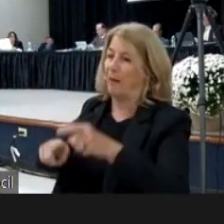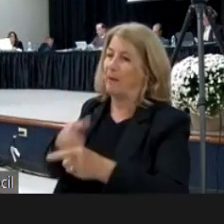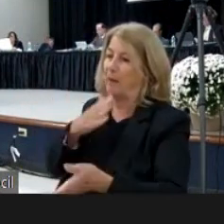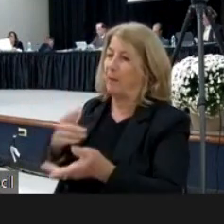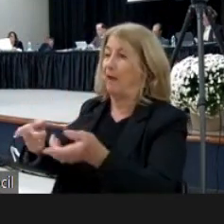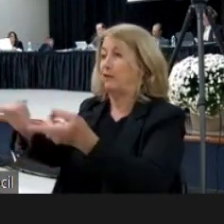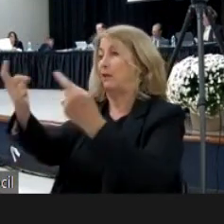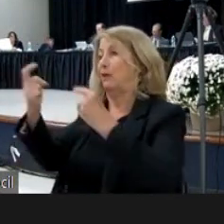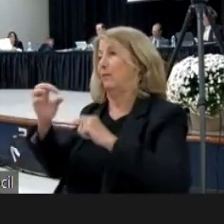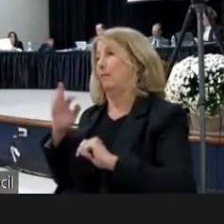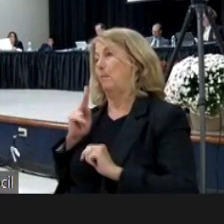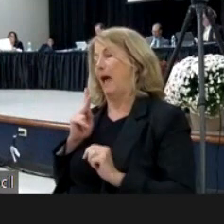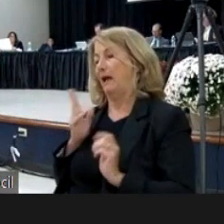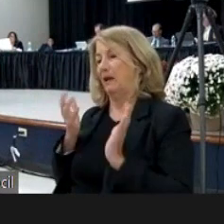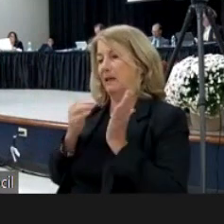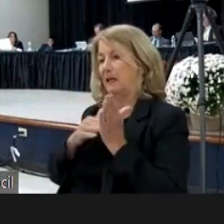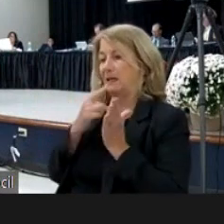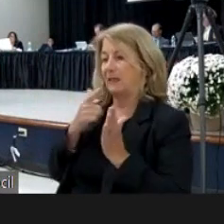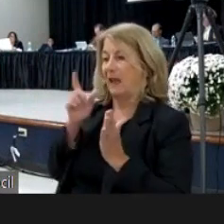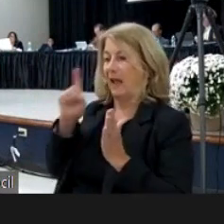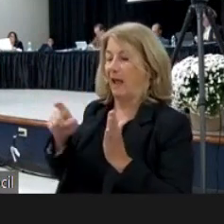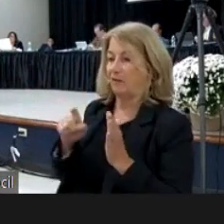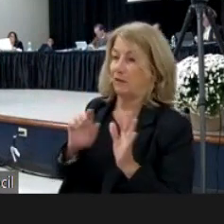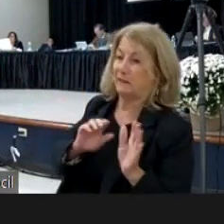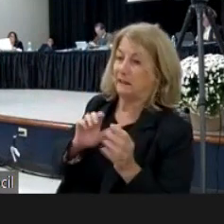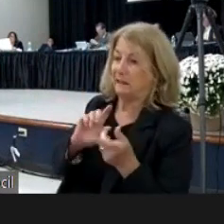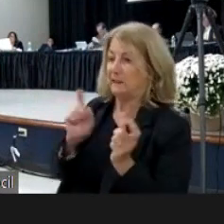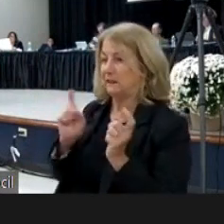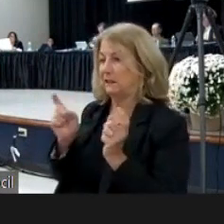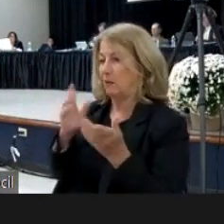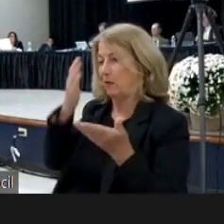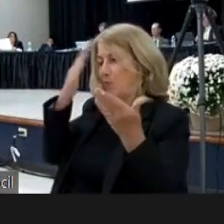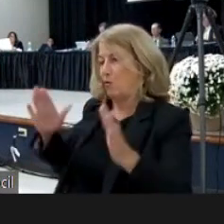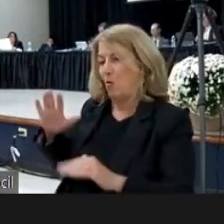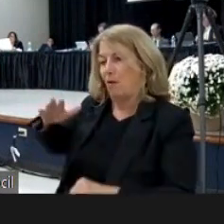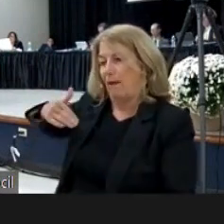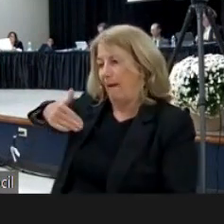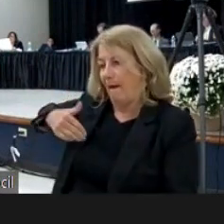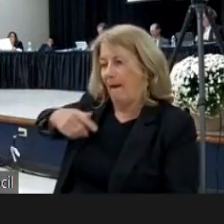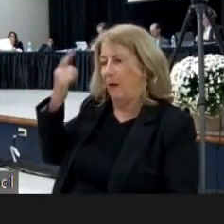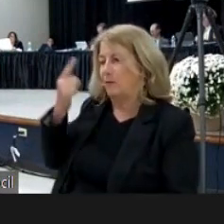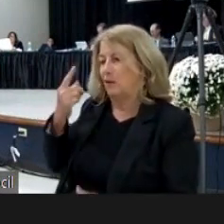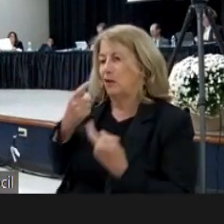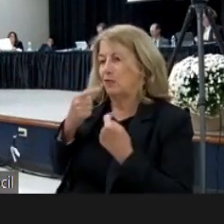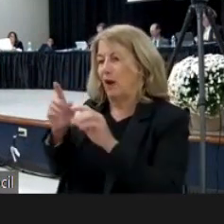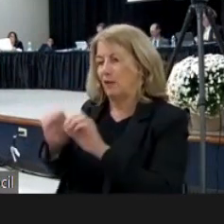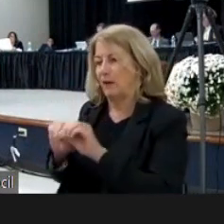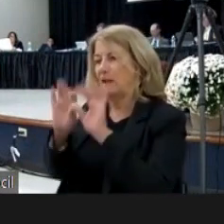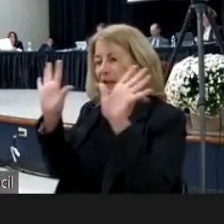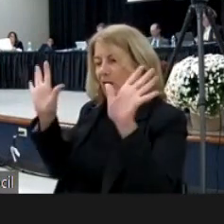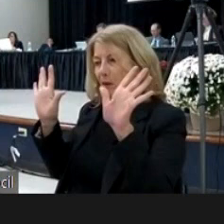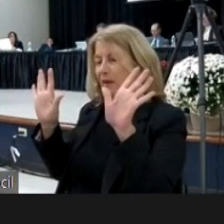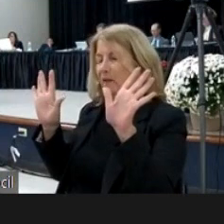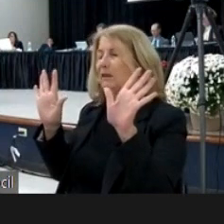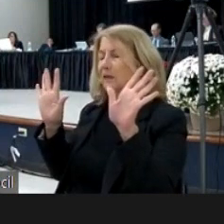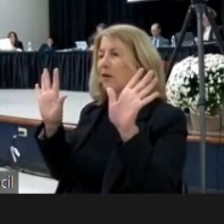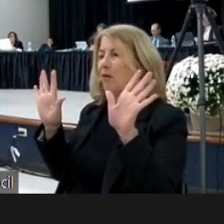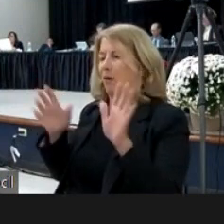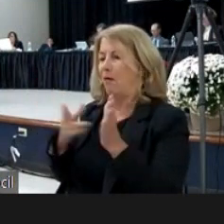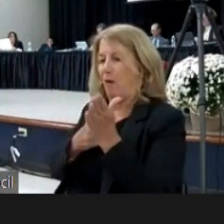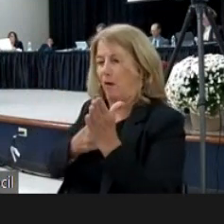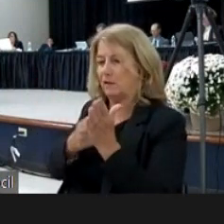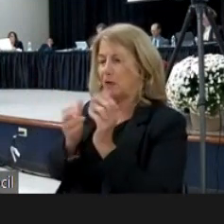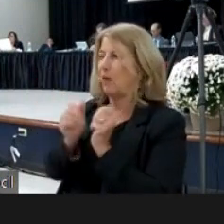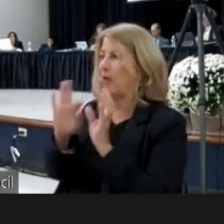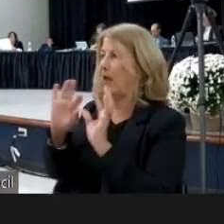and say, just have to push here that we don't know that yet. I'm just trying to be clear and upfront with council today that